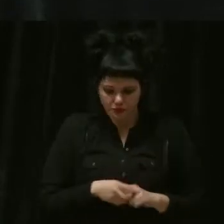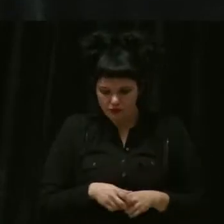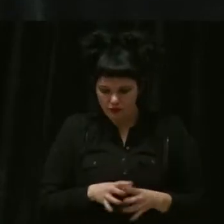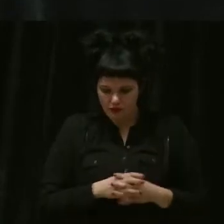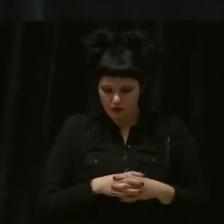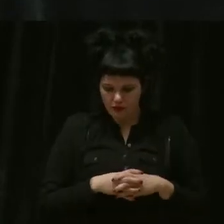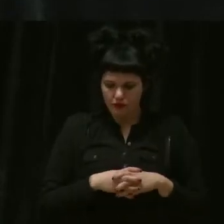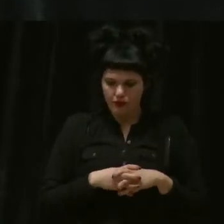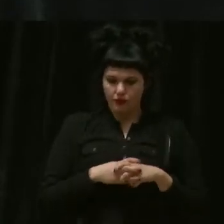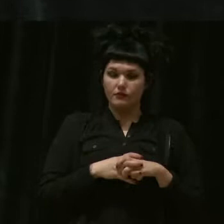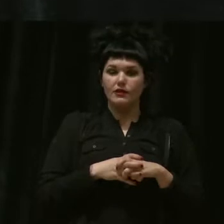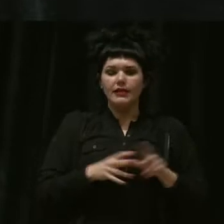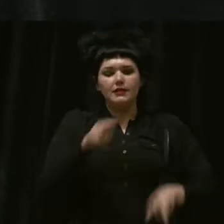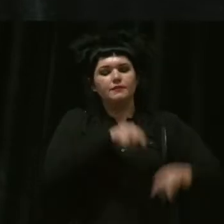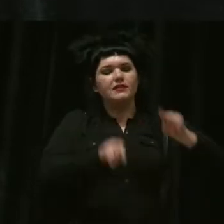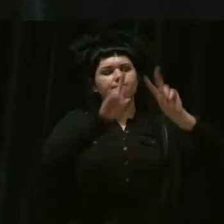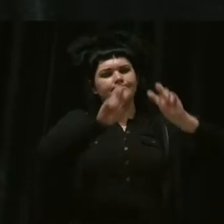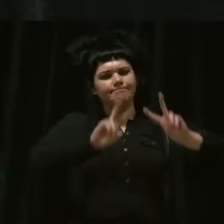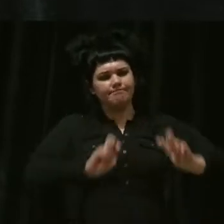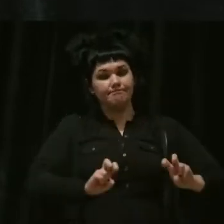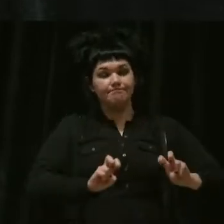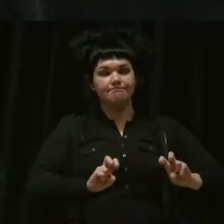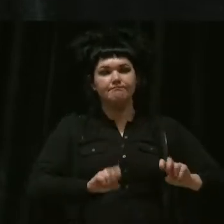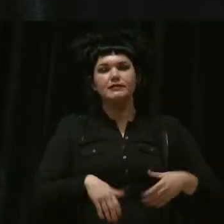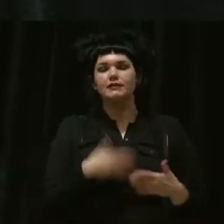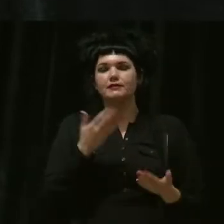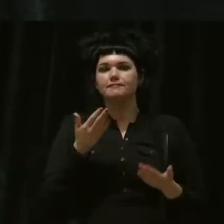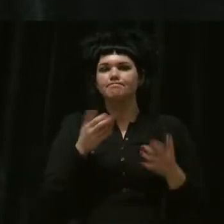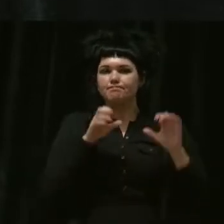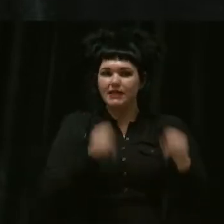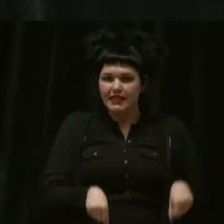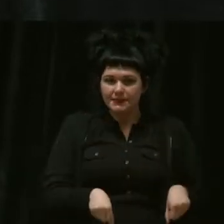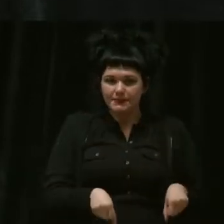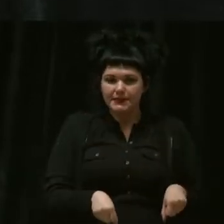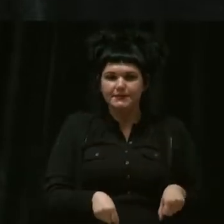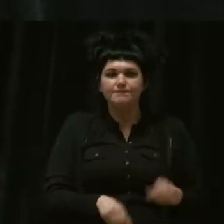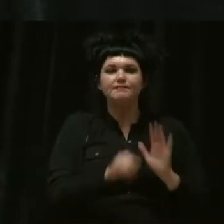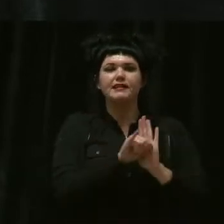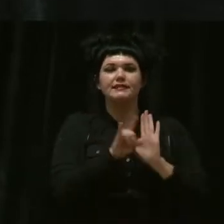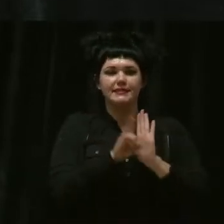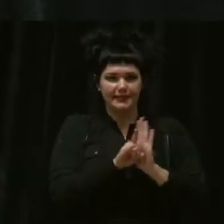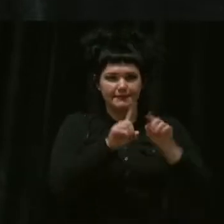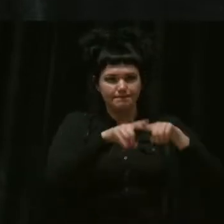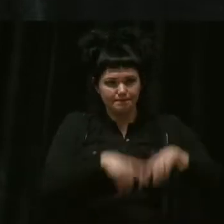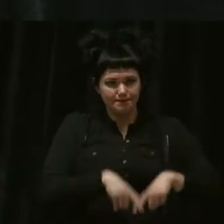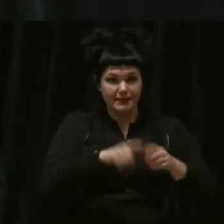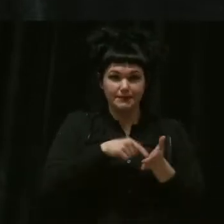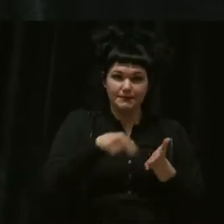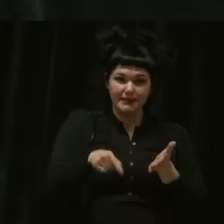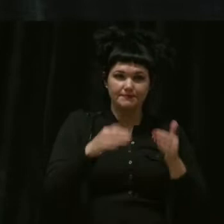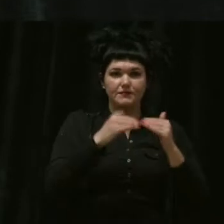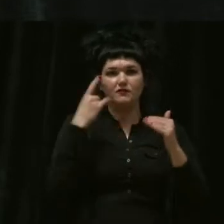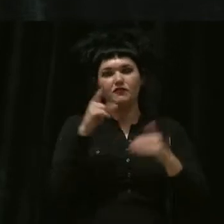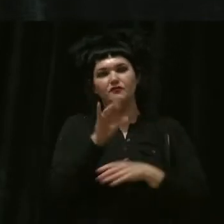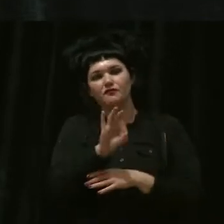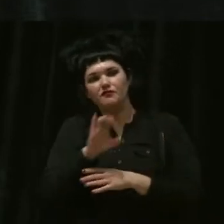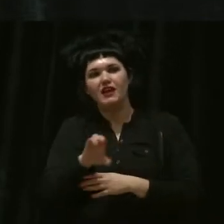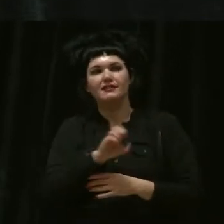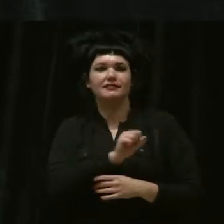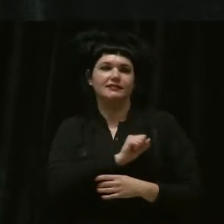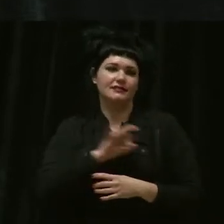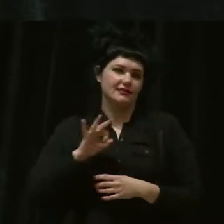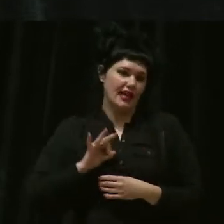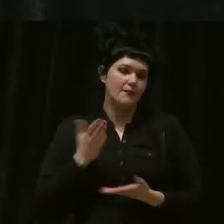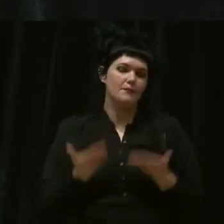The assessing and addressing possible identity-based pay equity issues for faculty and staff was perhaps the one issue that